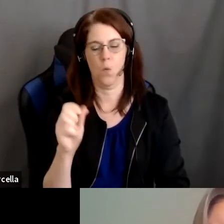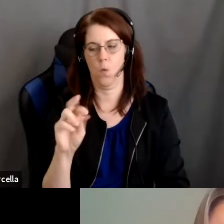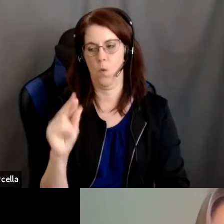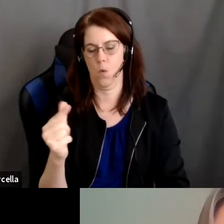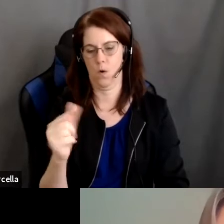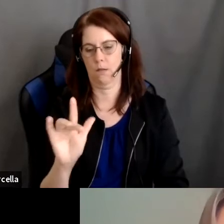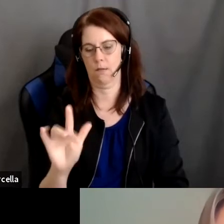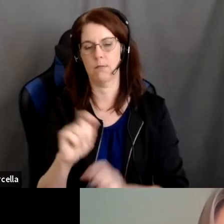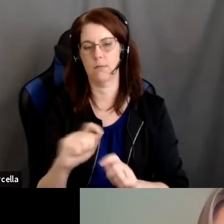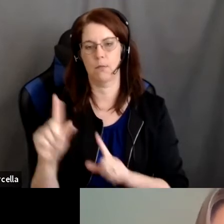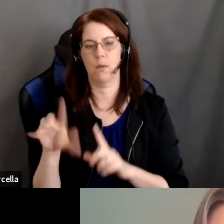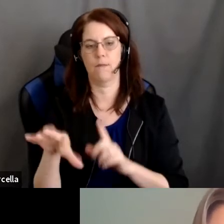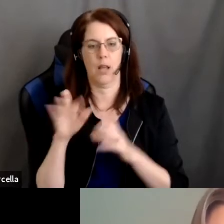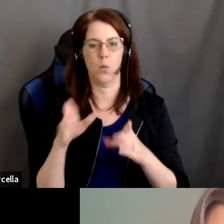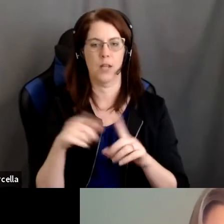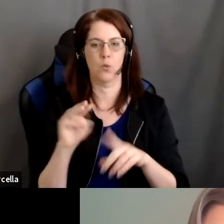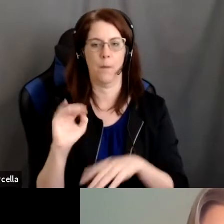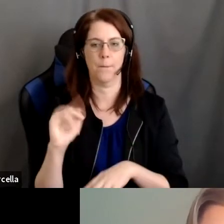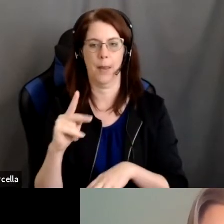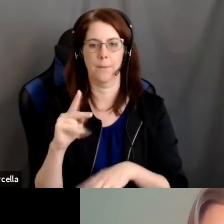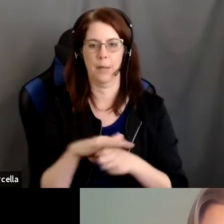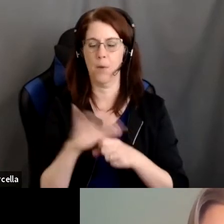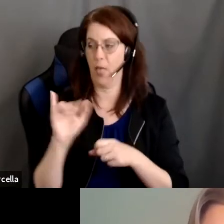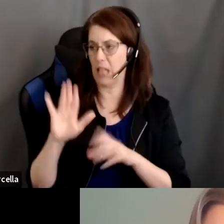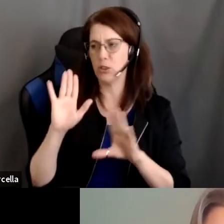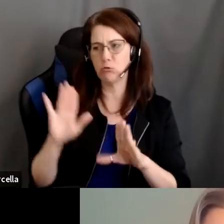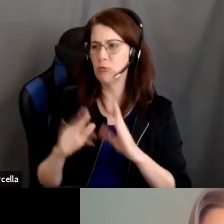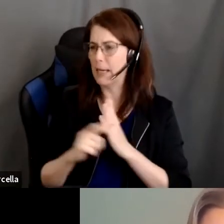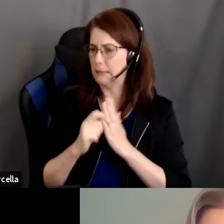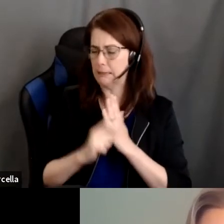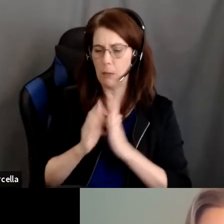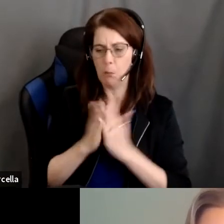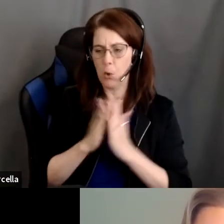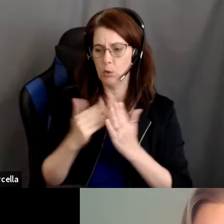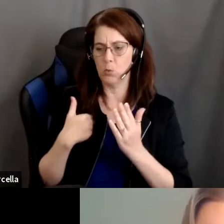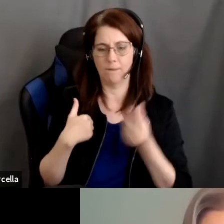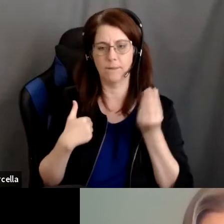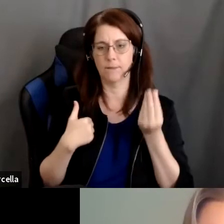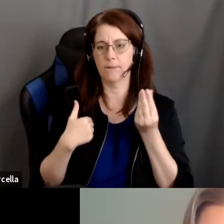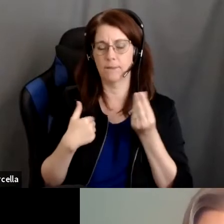tool. This is a great little booklet to be able to just have on hand.